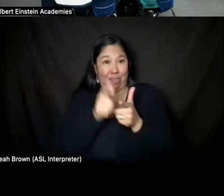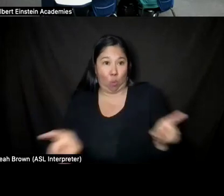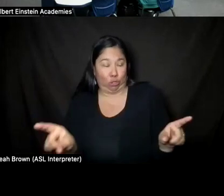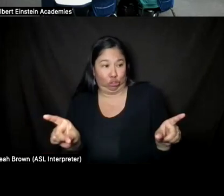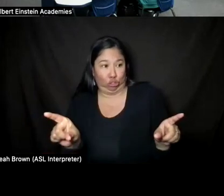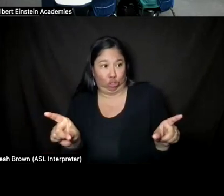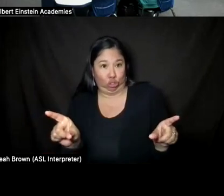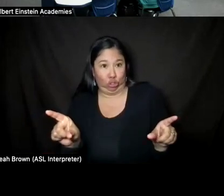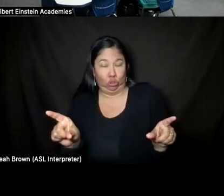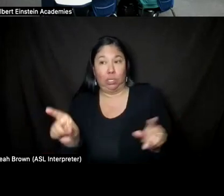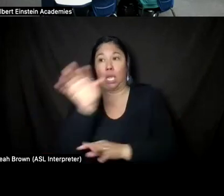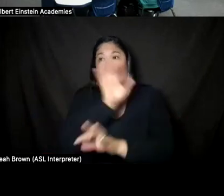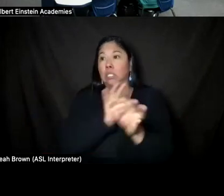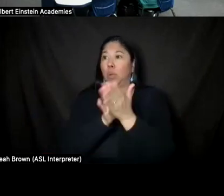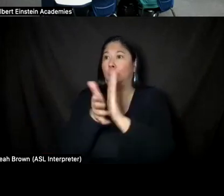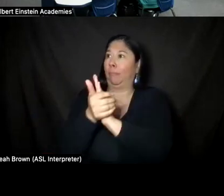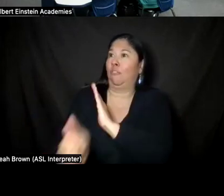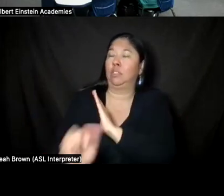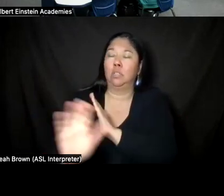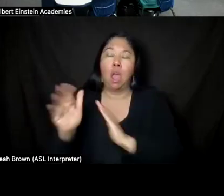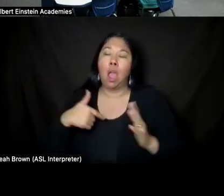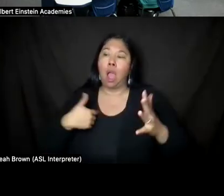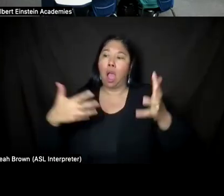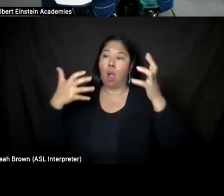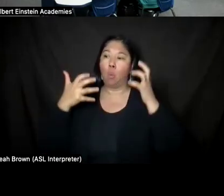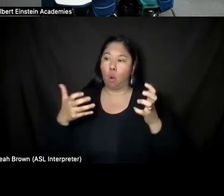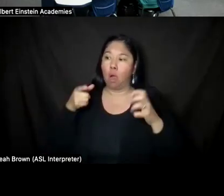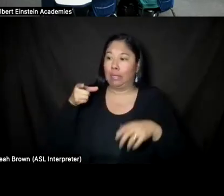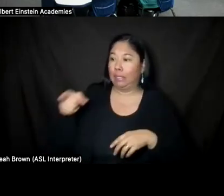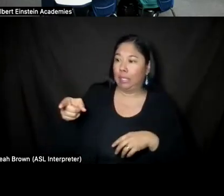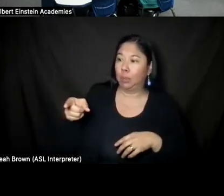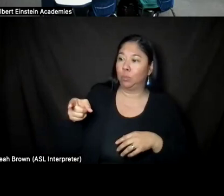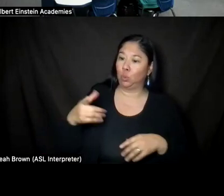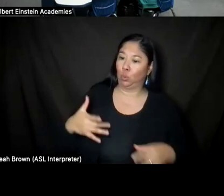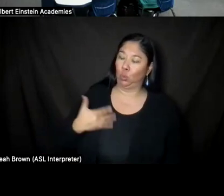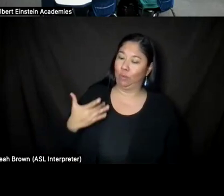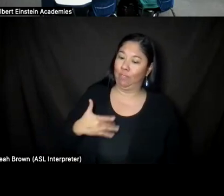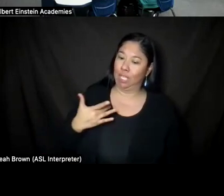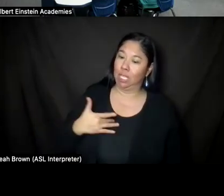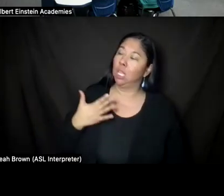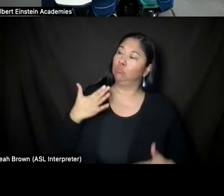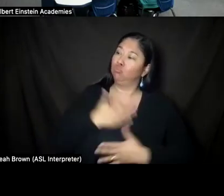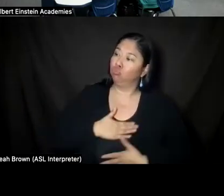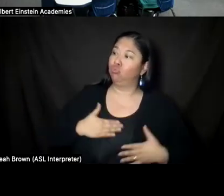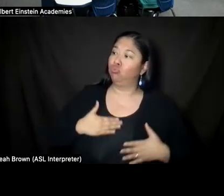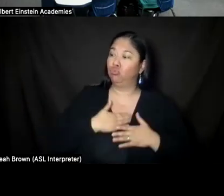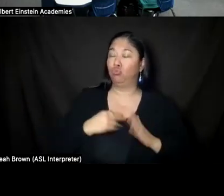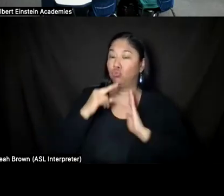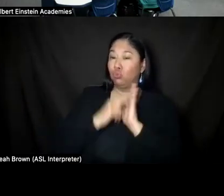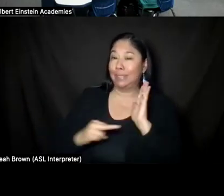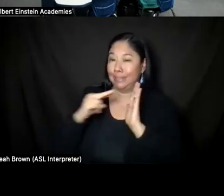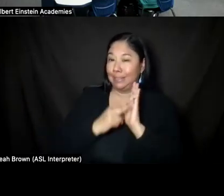becomes proficient faster in English. I would want him to enjoy having you read to